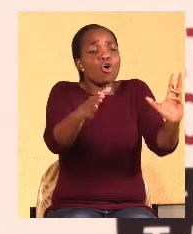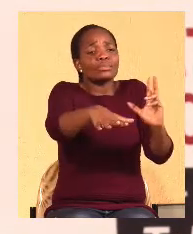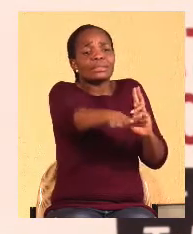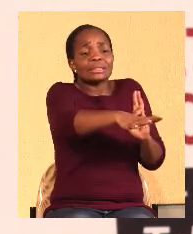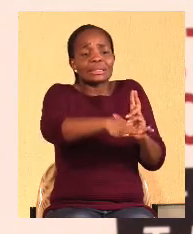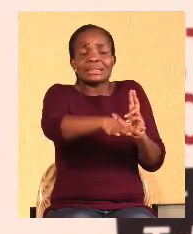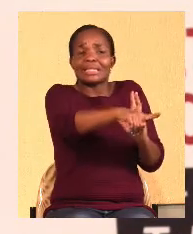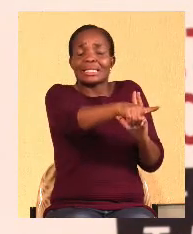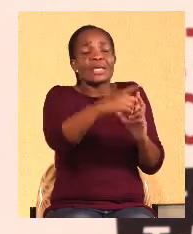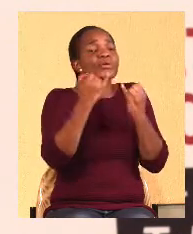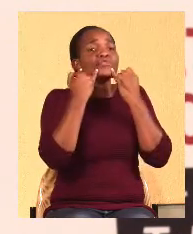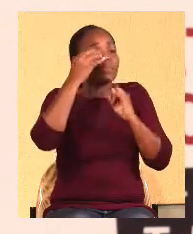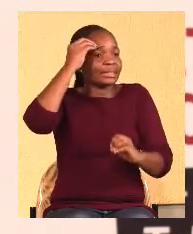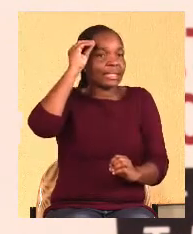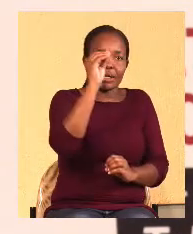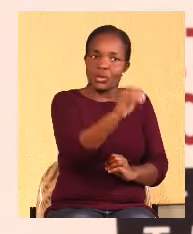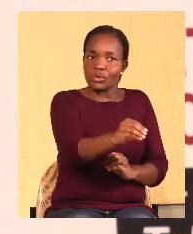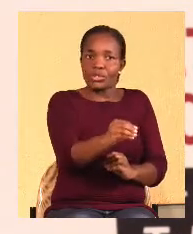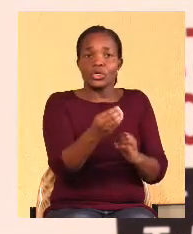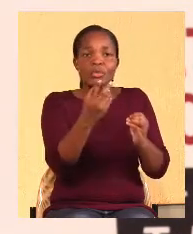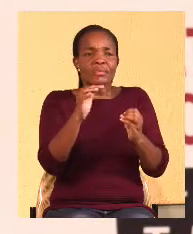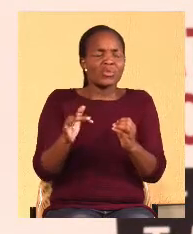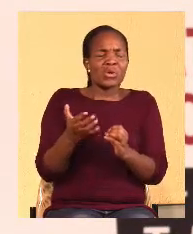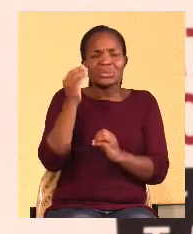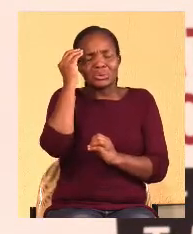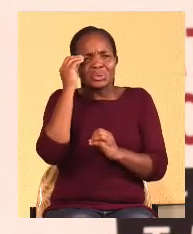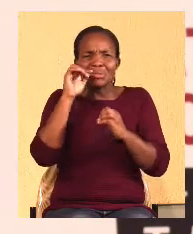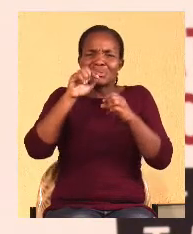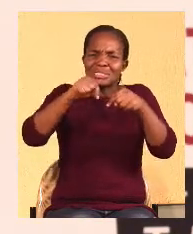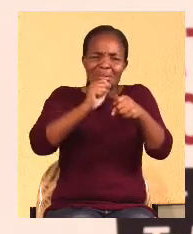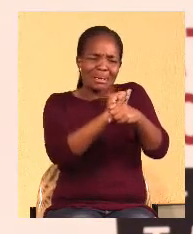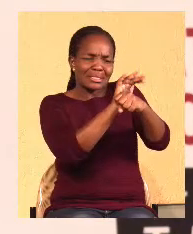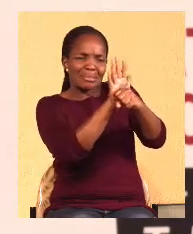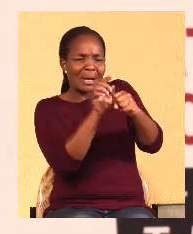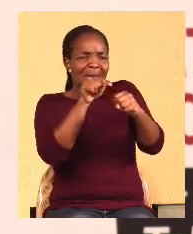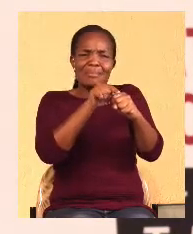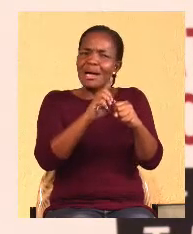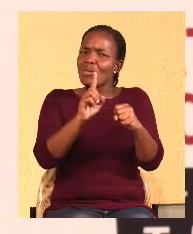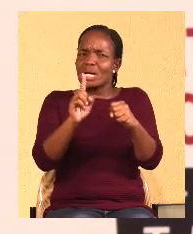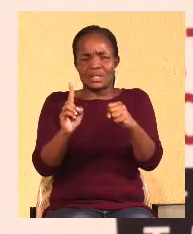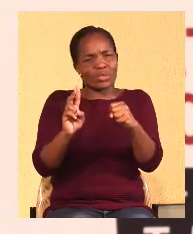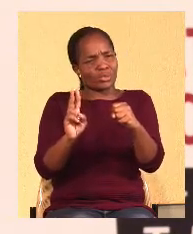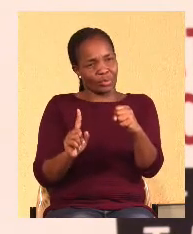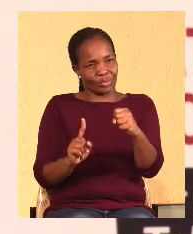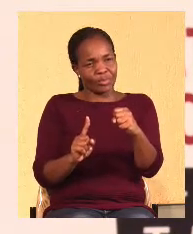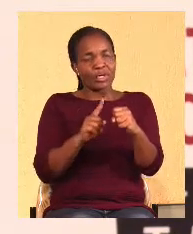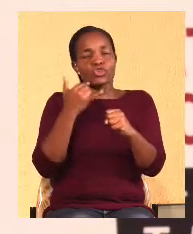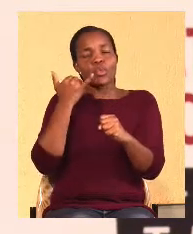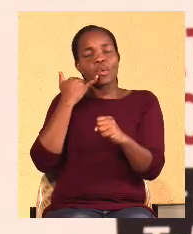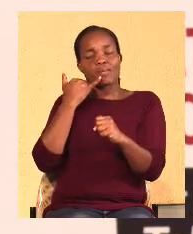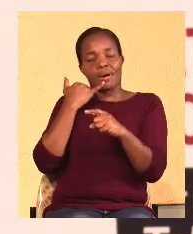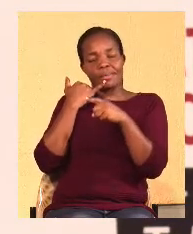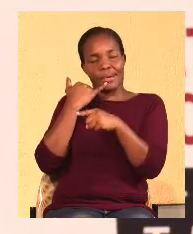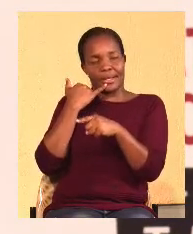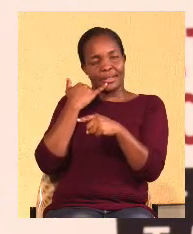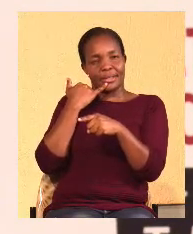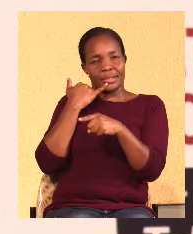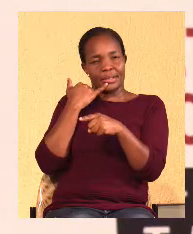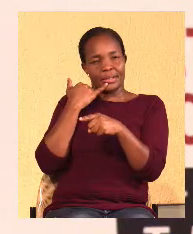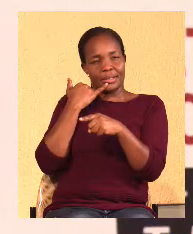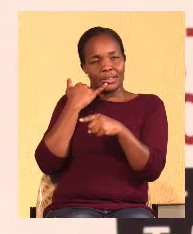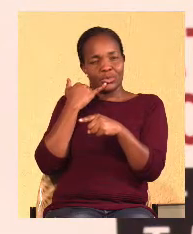know information or you want to be aware of COVID-19, of course you call the call center. But if you are also worried, or